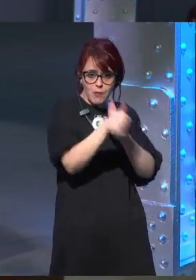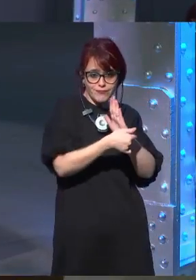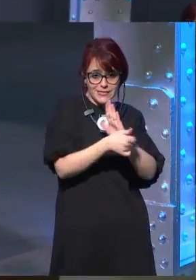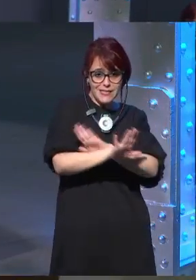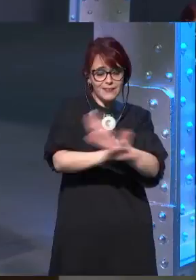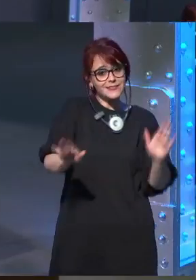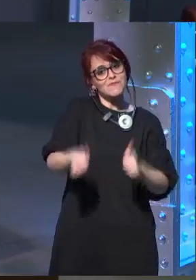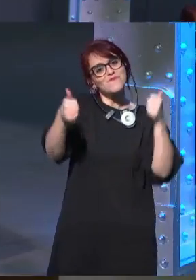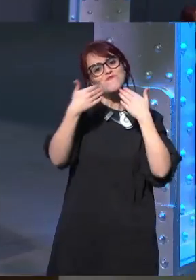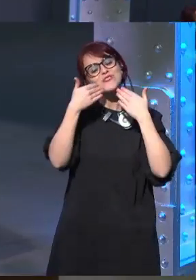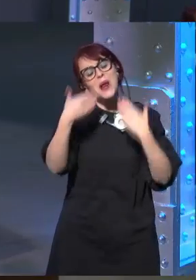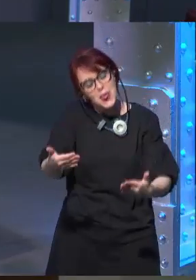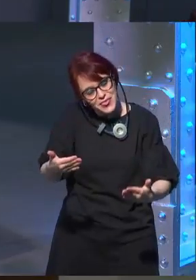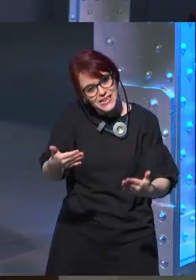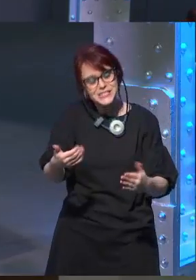time today.